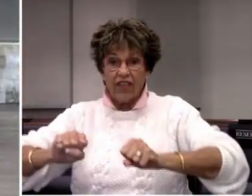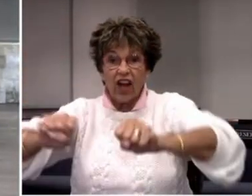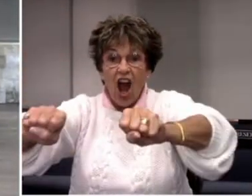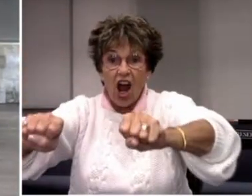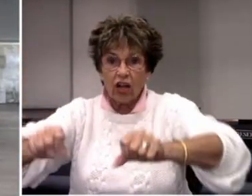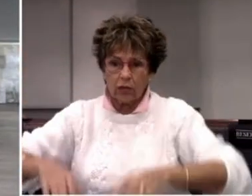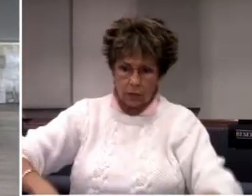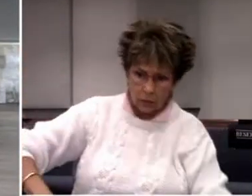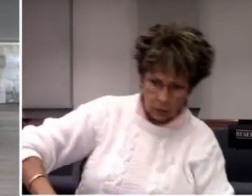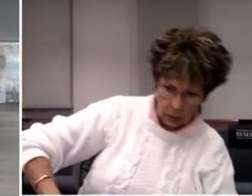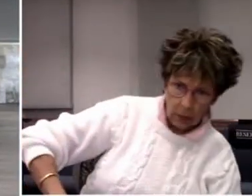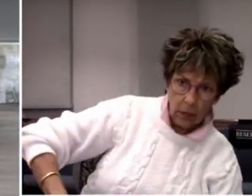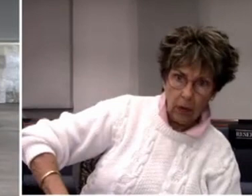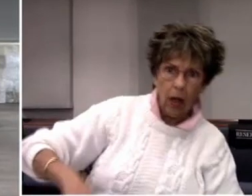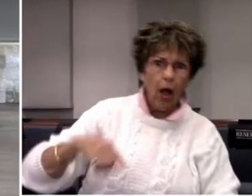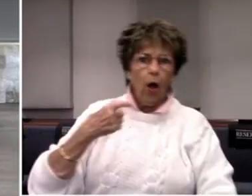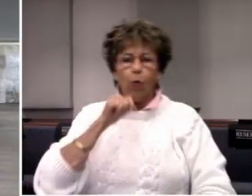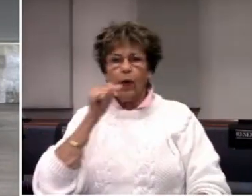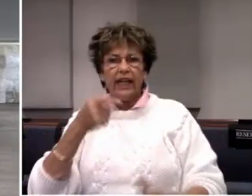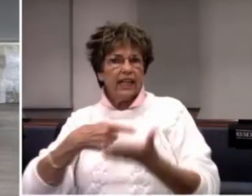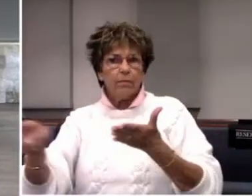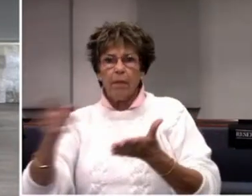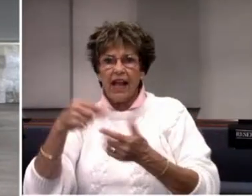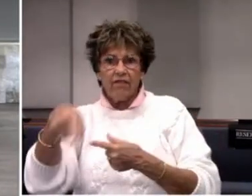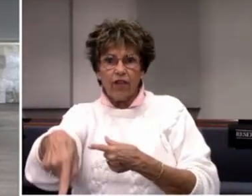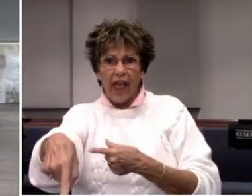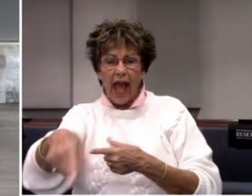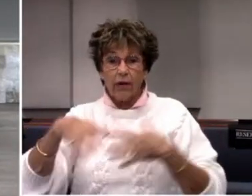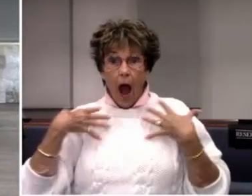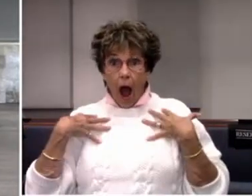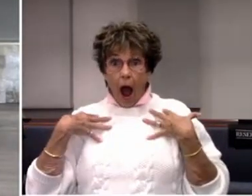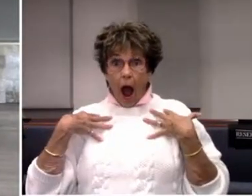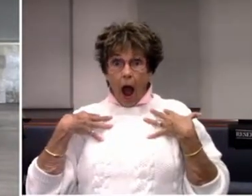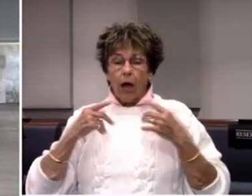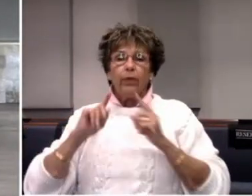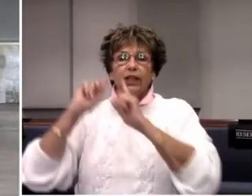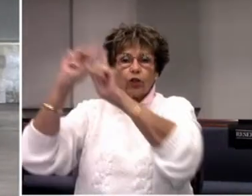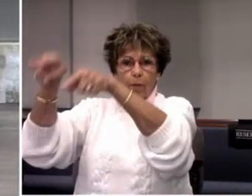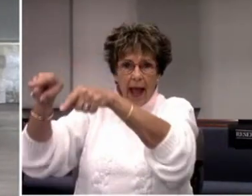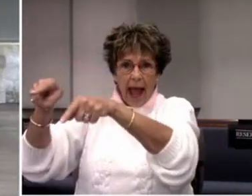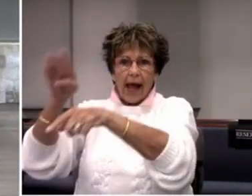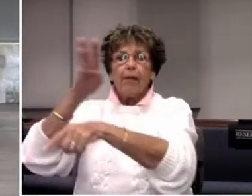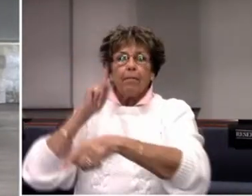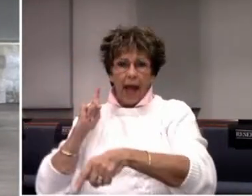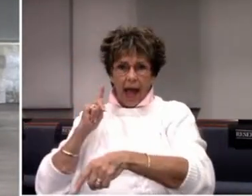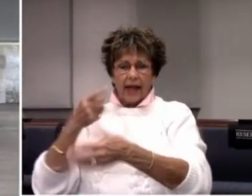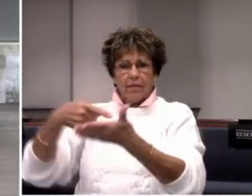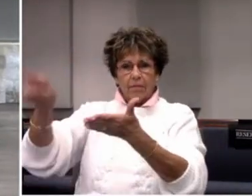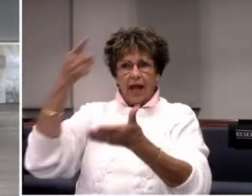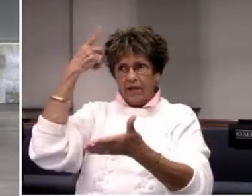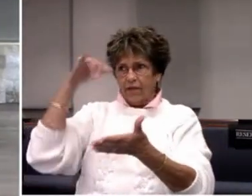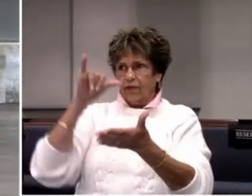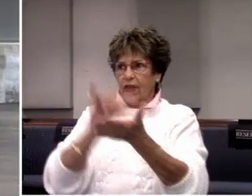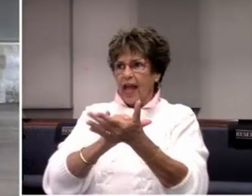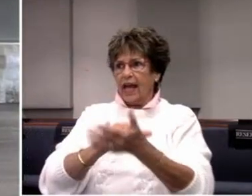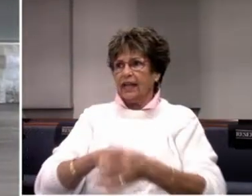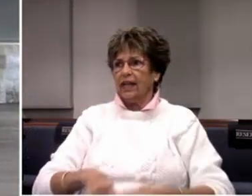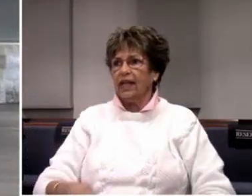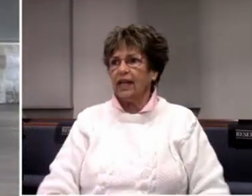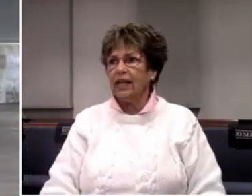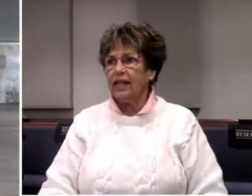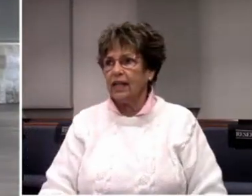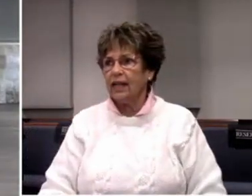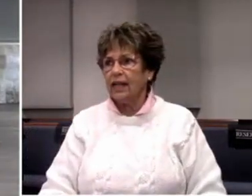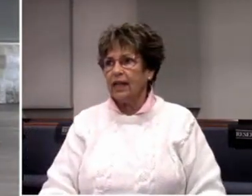You used your debit card. She said, you need to go back in here and pay this. Come on, babe, we're here. It's a part